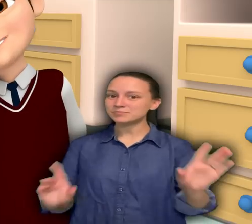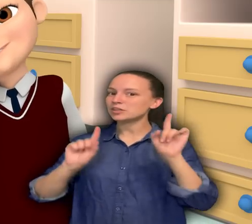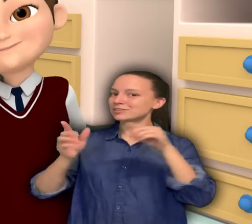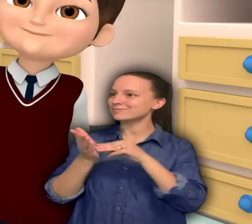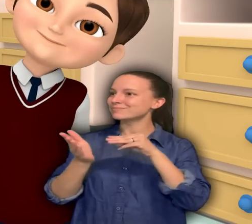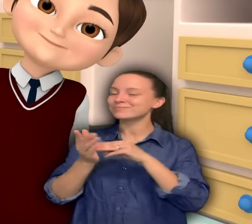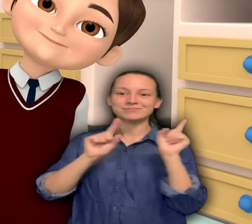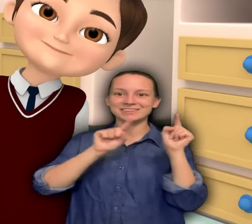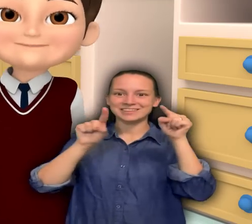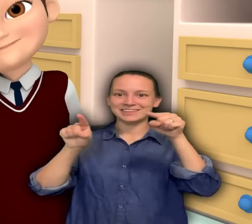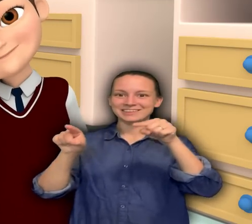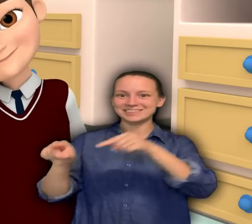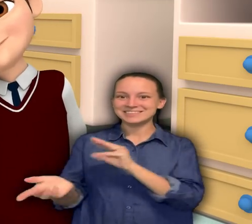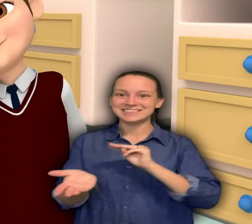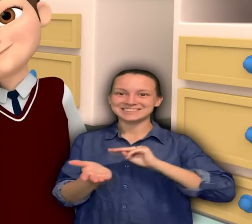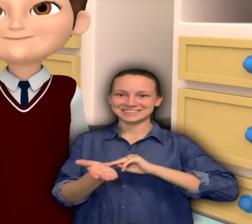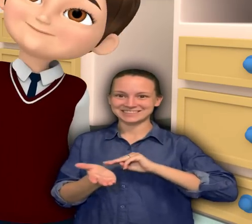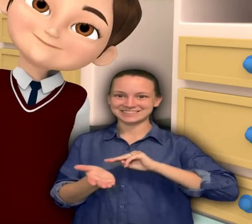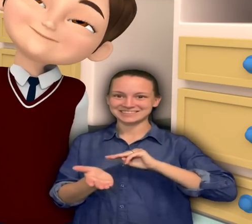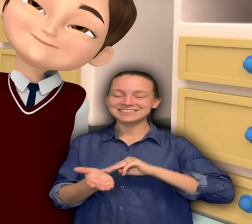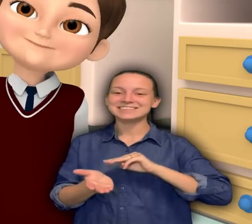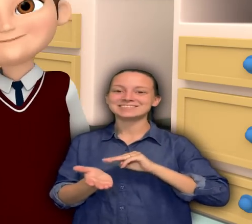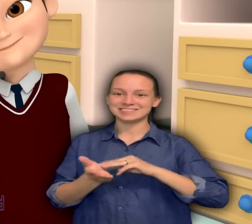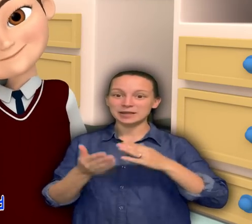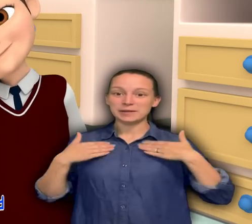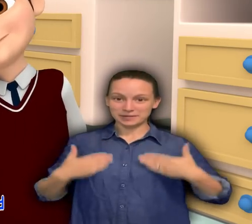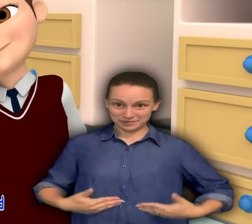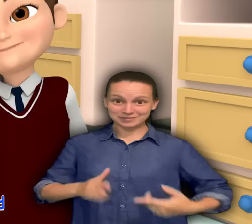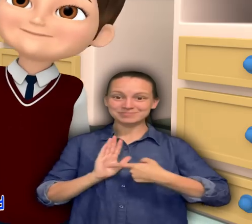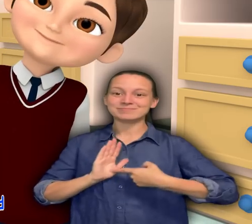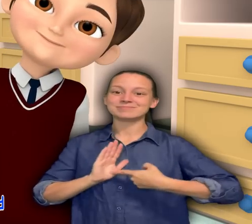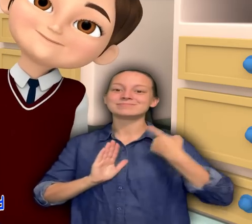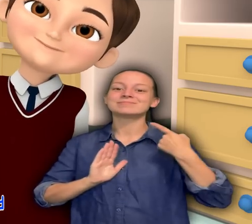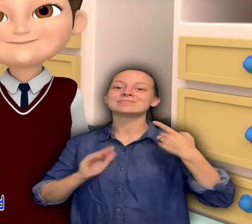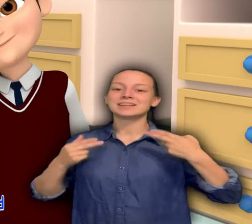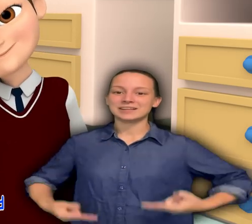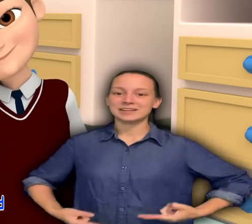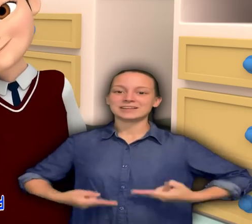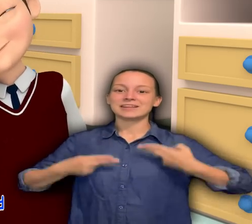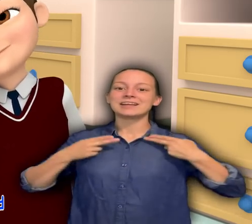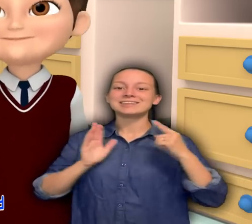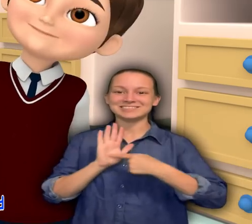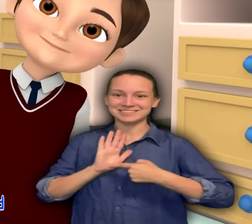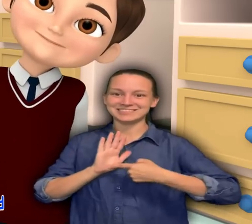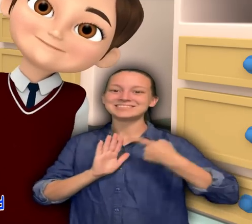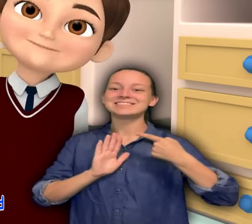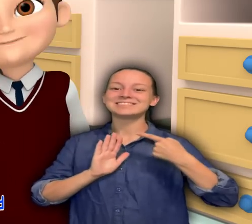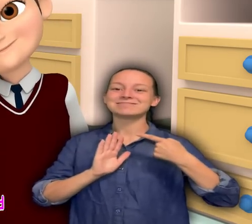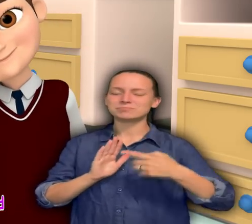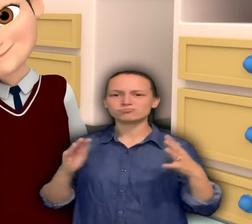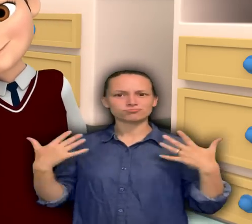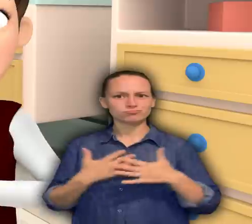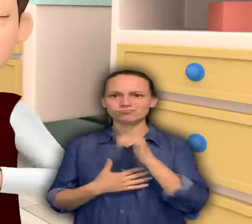going to the doctor's going to the doctors gonna get myself checked gonna get